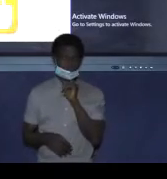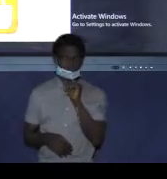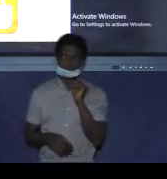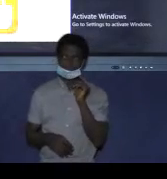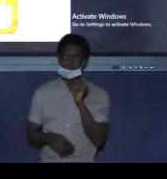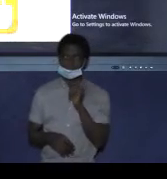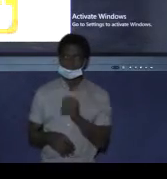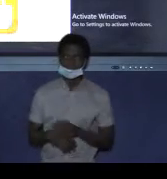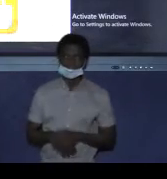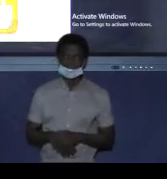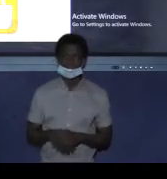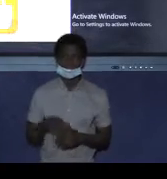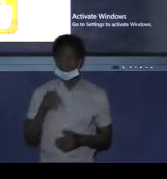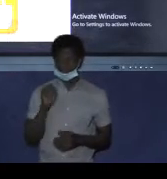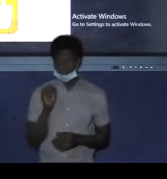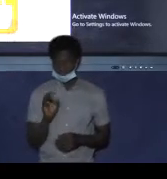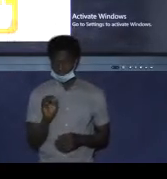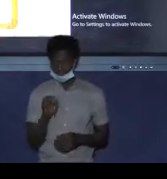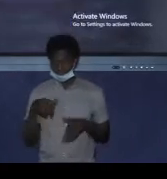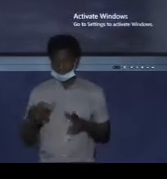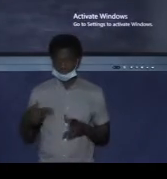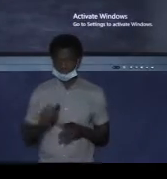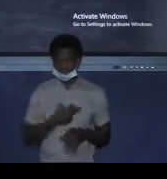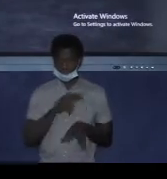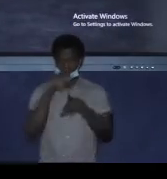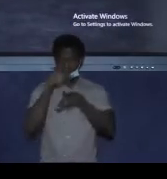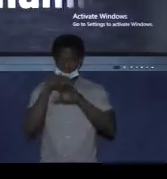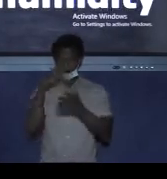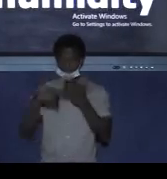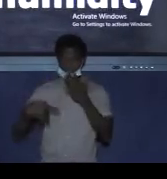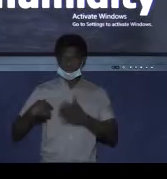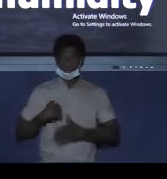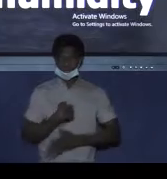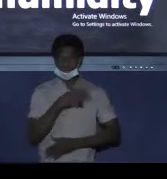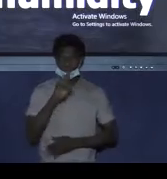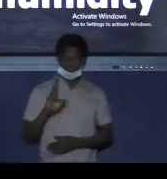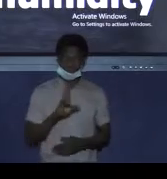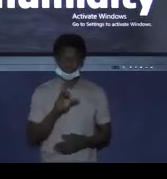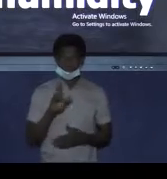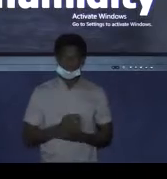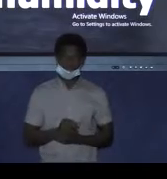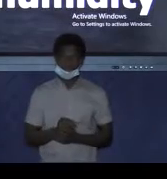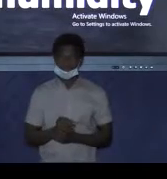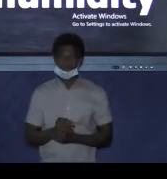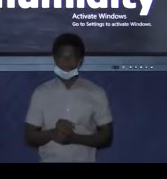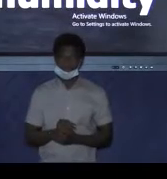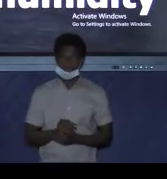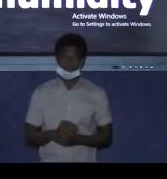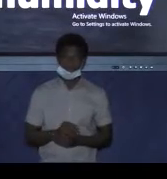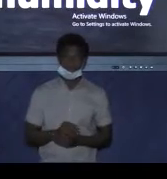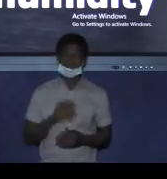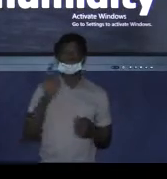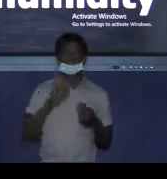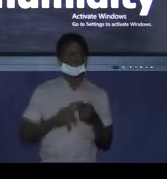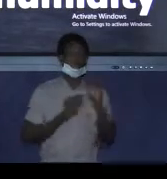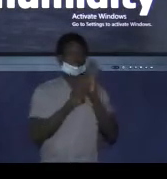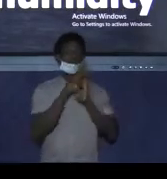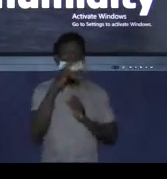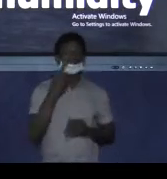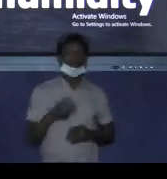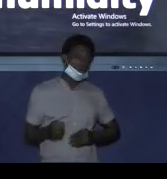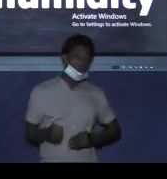bulb thermometer. So let's look at what we use wet and dry bulb thermometer for. It is used to measure